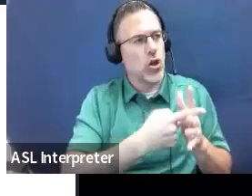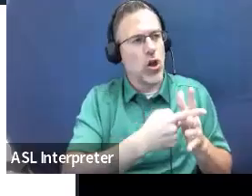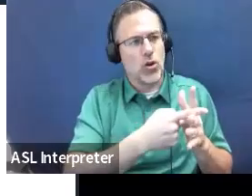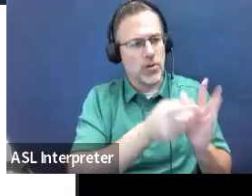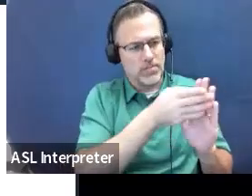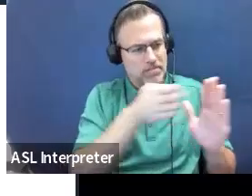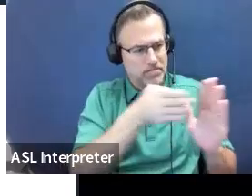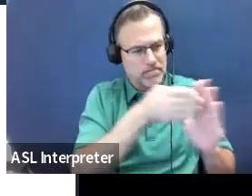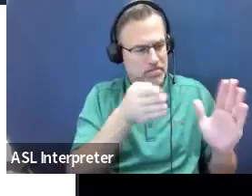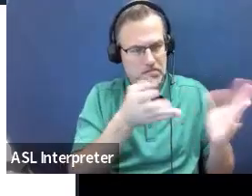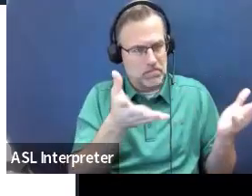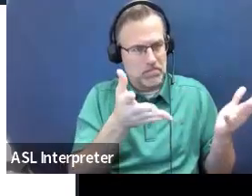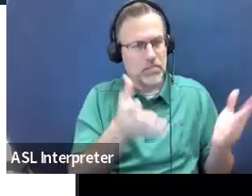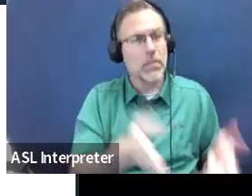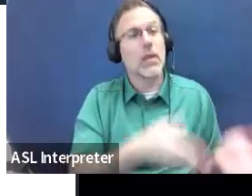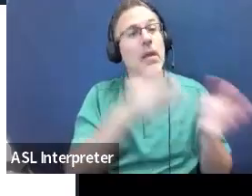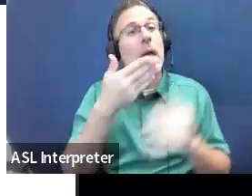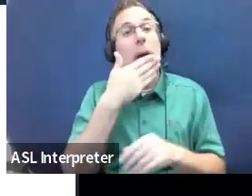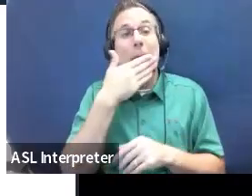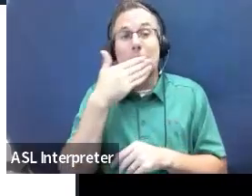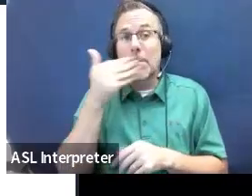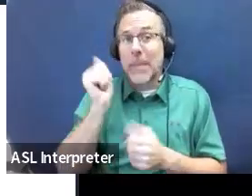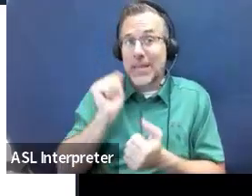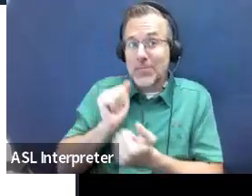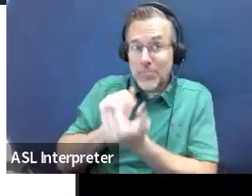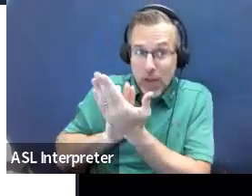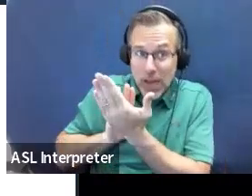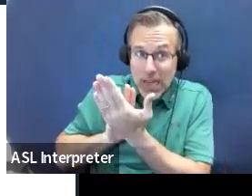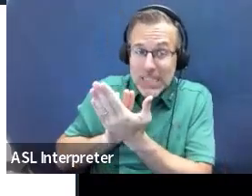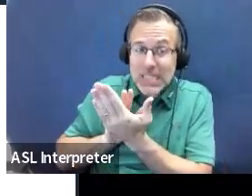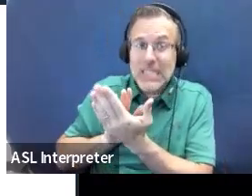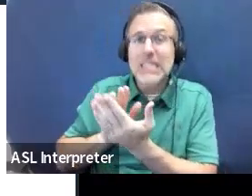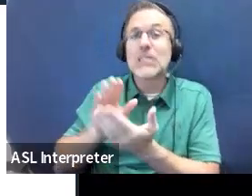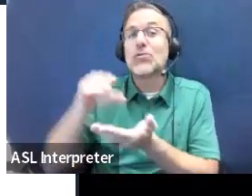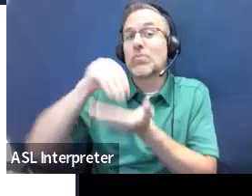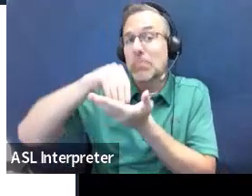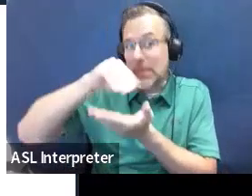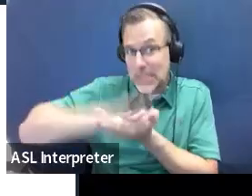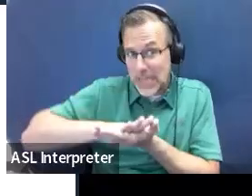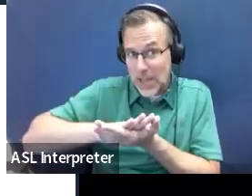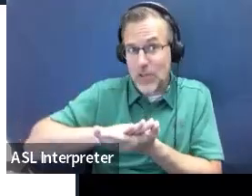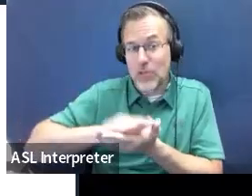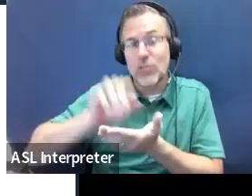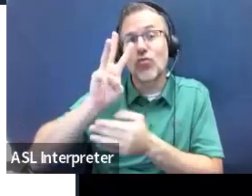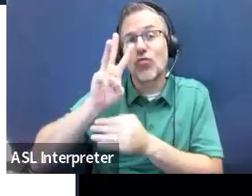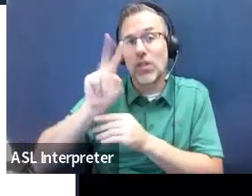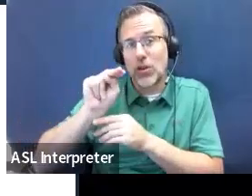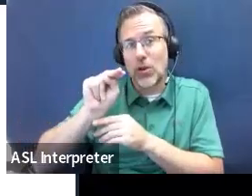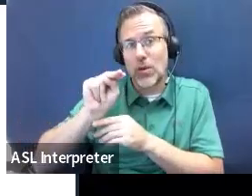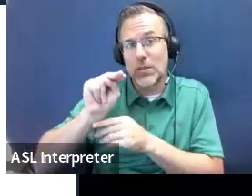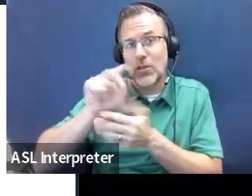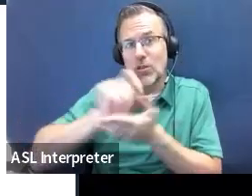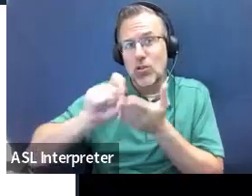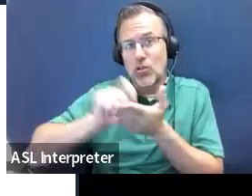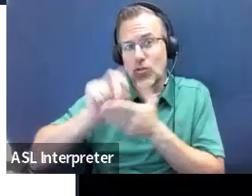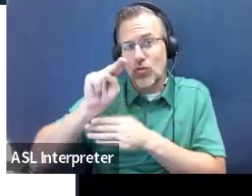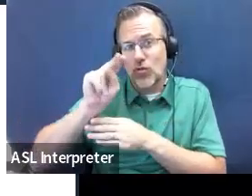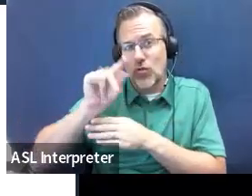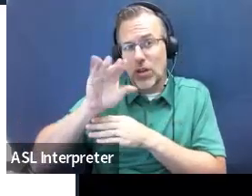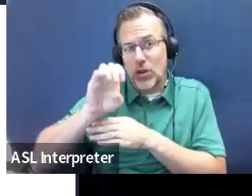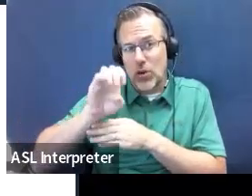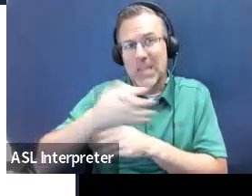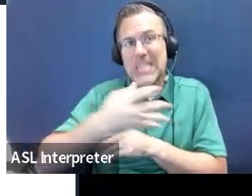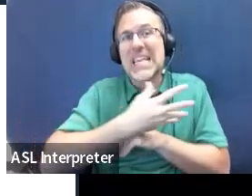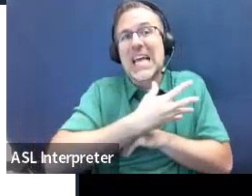IEP. However, best practice would be to document that in the written notice and also use that optional form that's